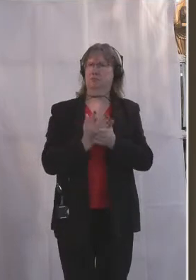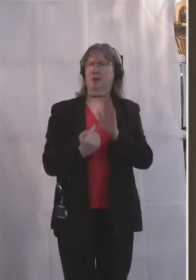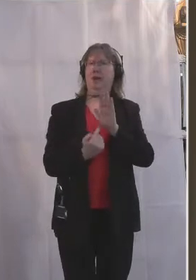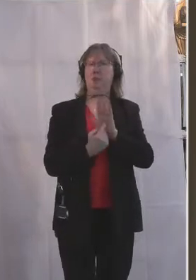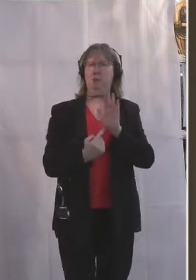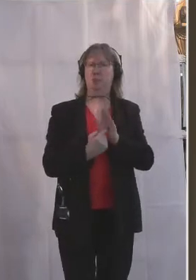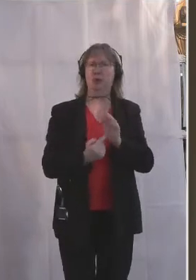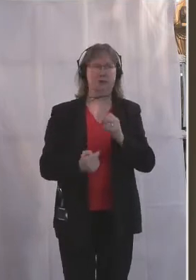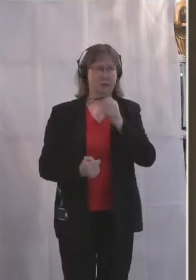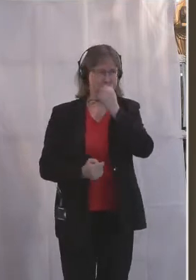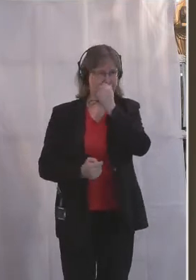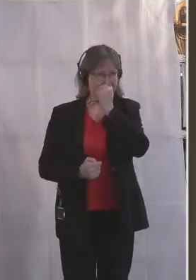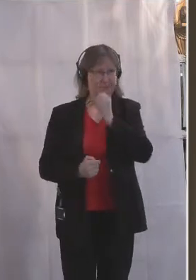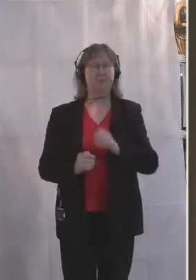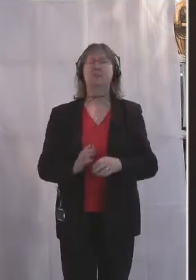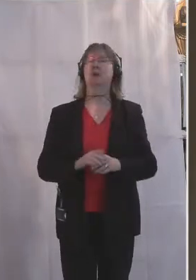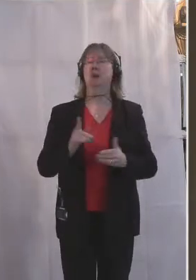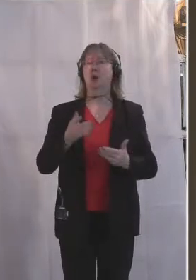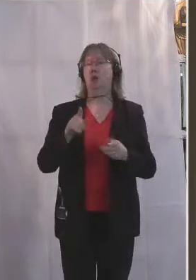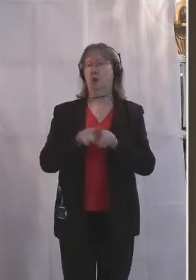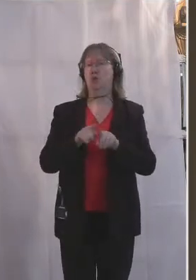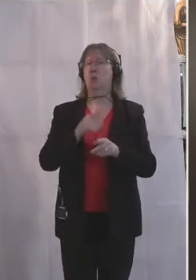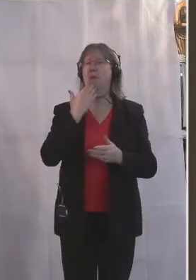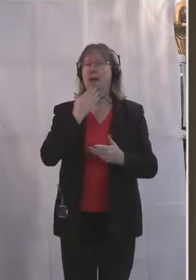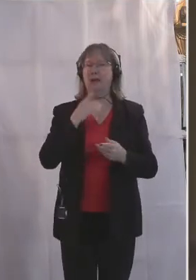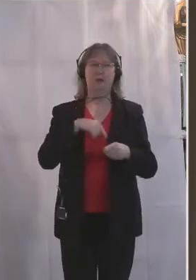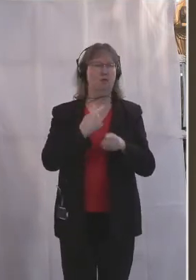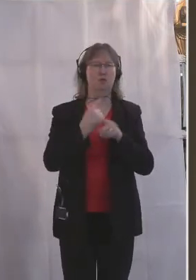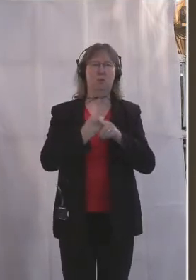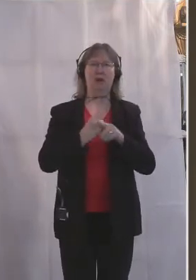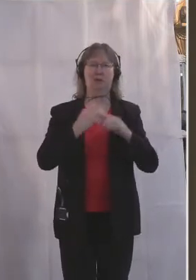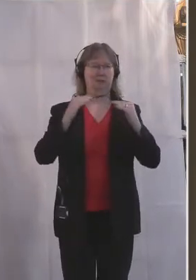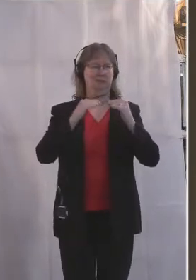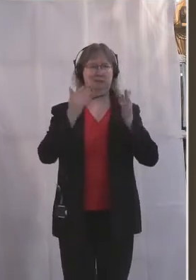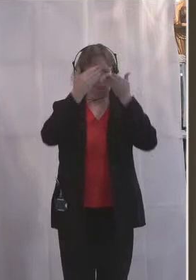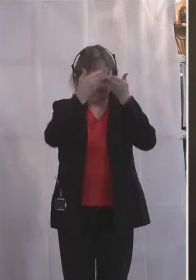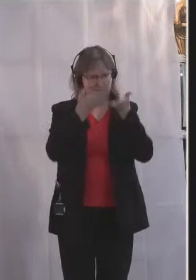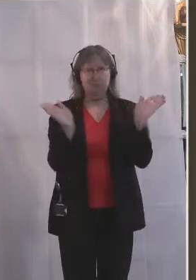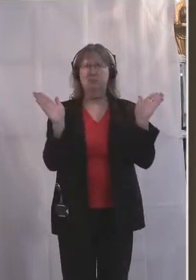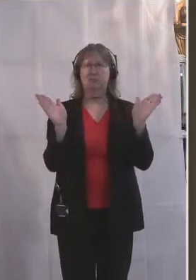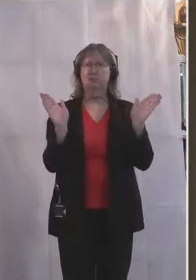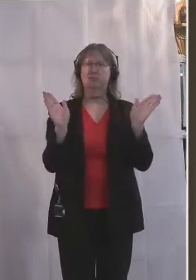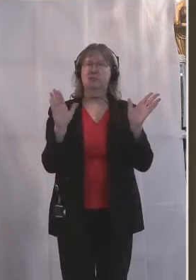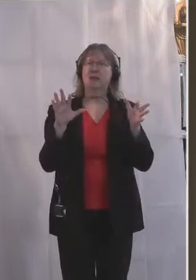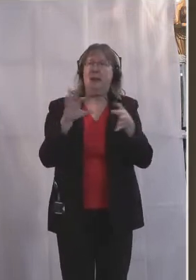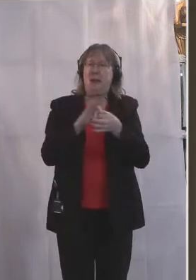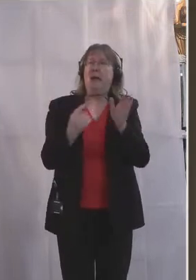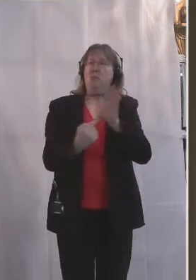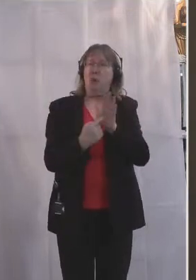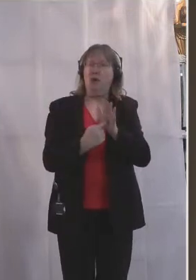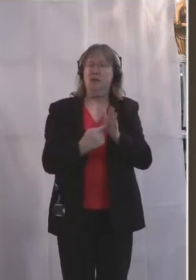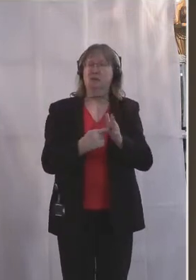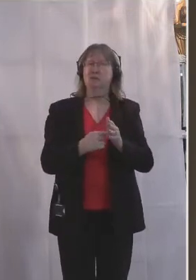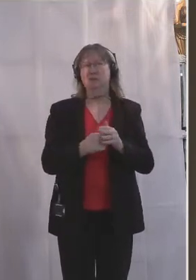get that. Thank you for saying how diversity in innovation is not just important, but